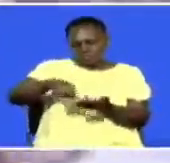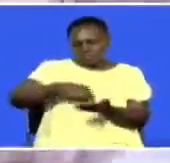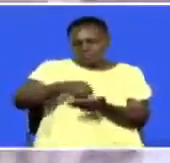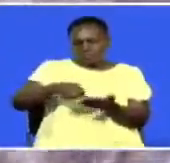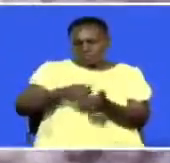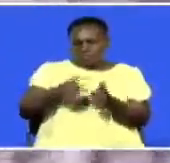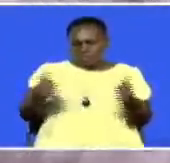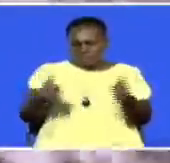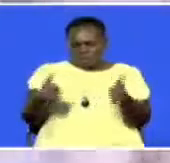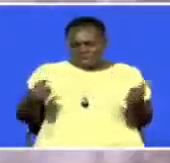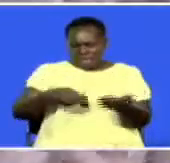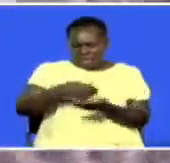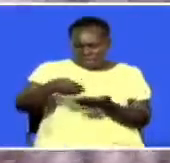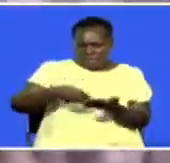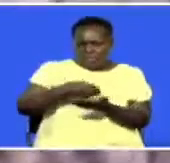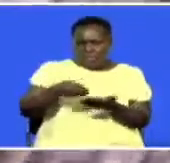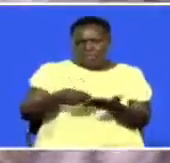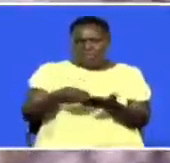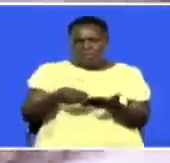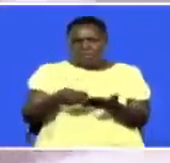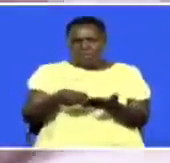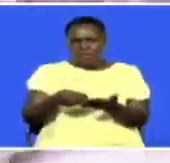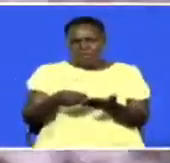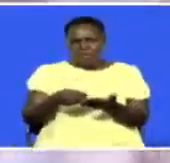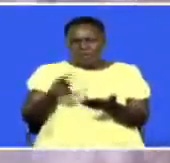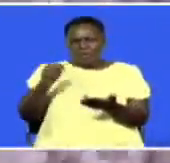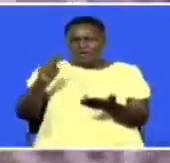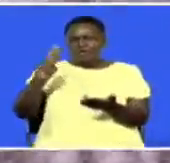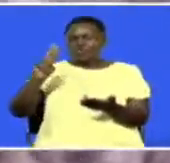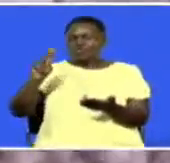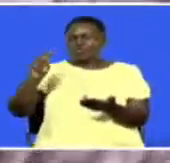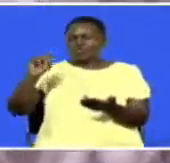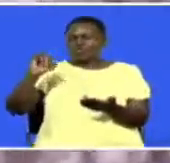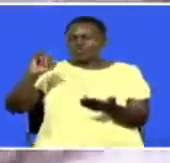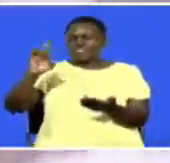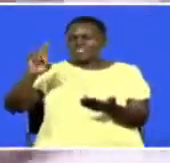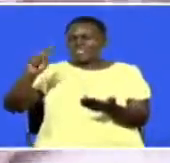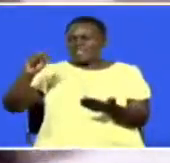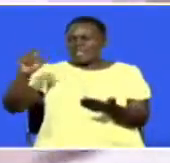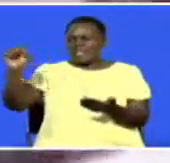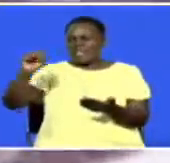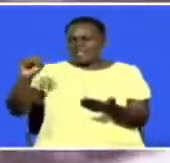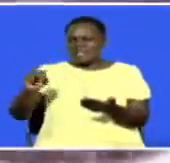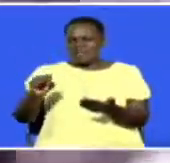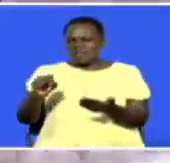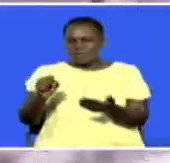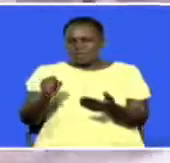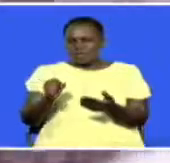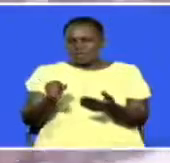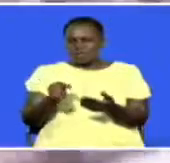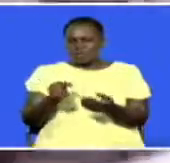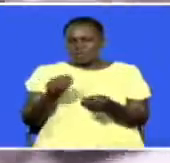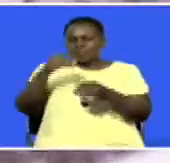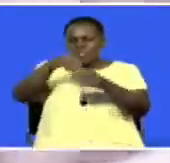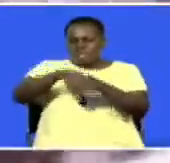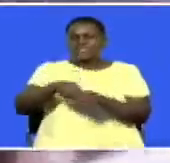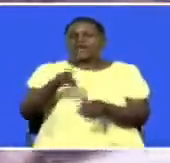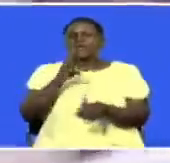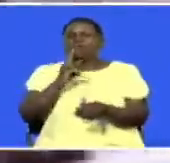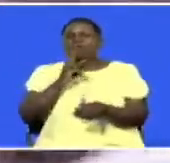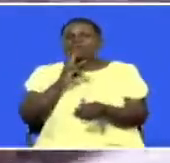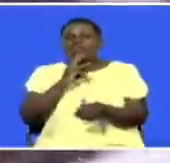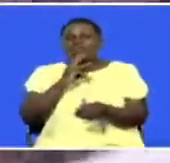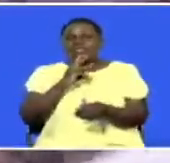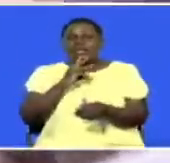nicely. The anti-nutrients are water soluble, so they will